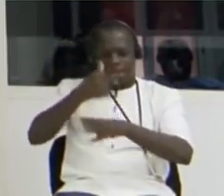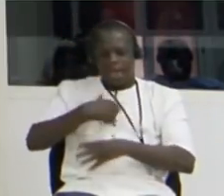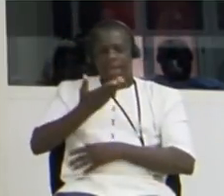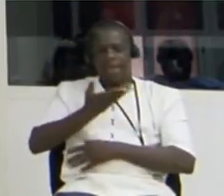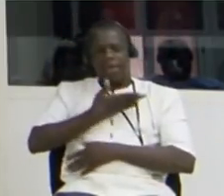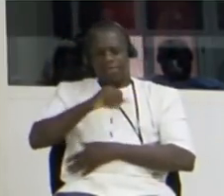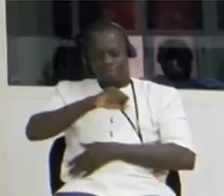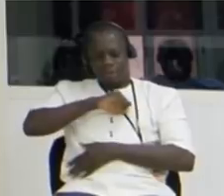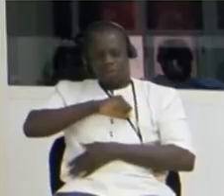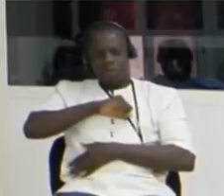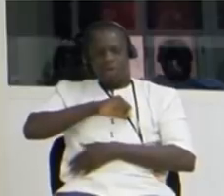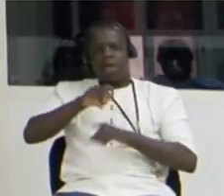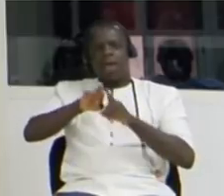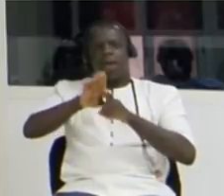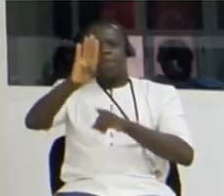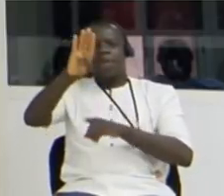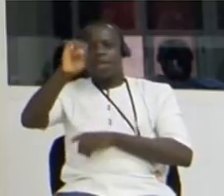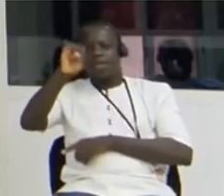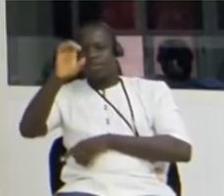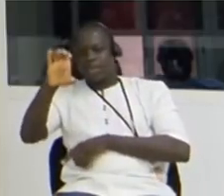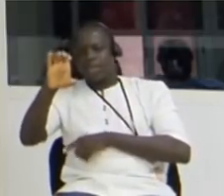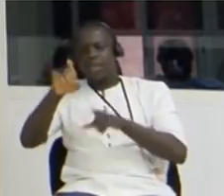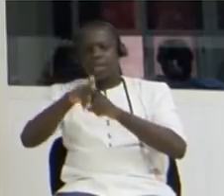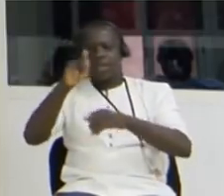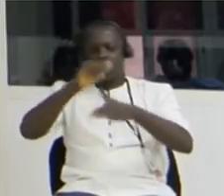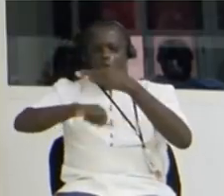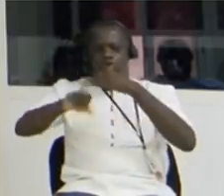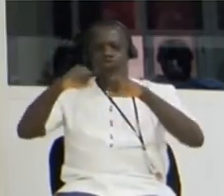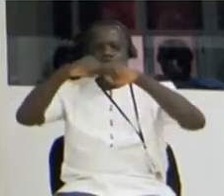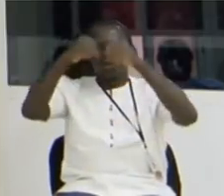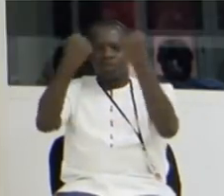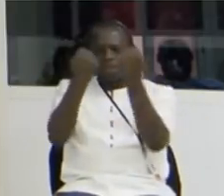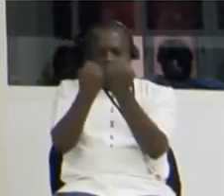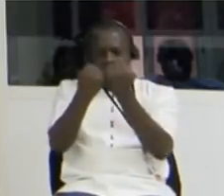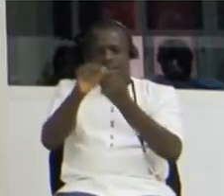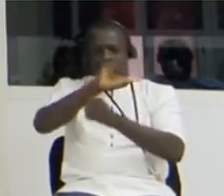BSc honors in sociology and political science.